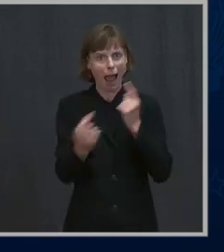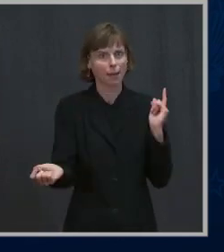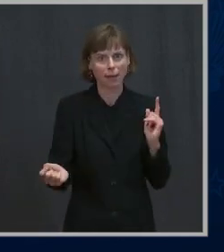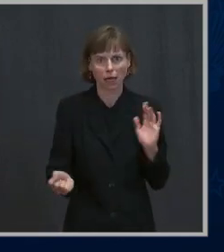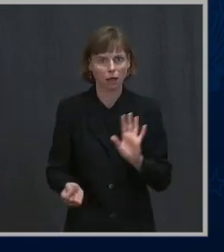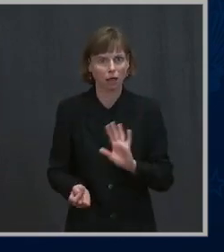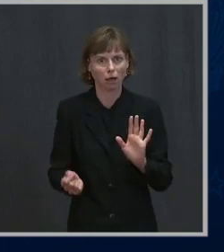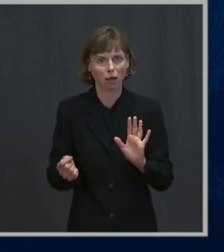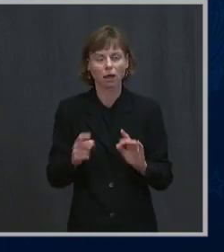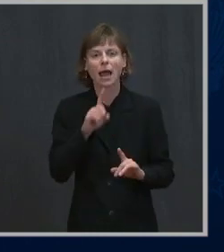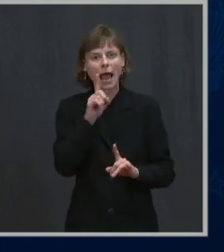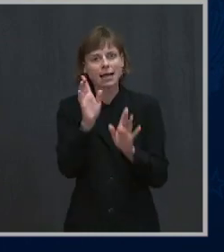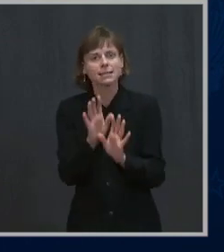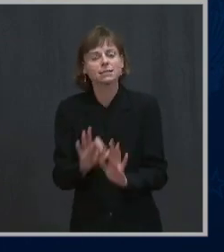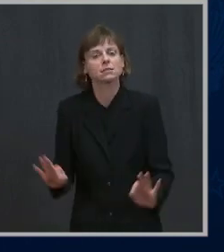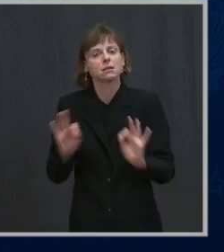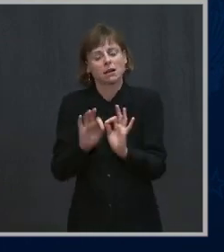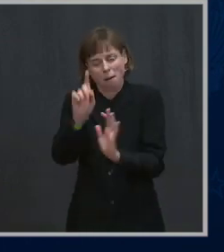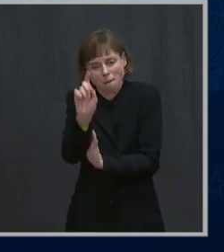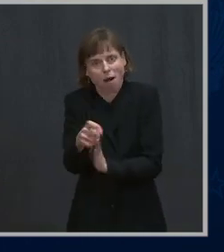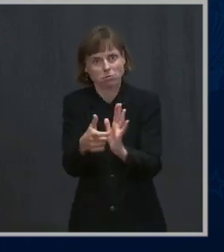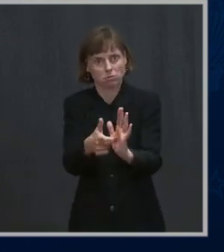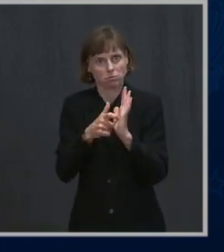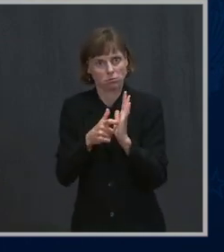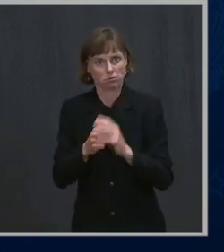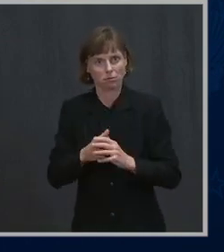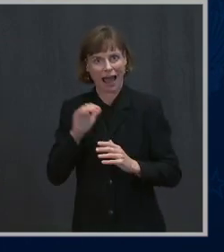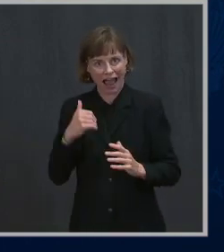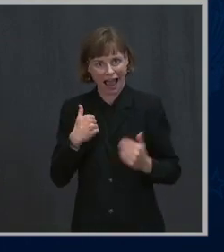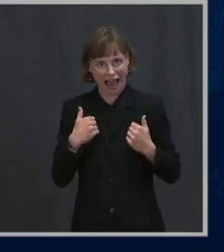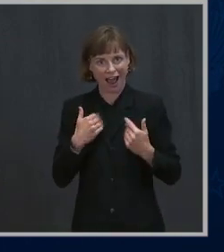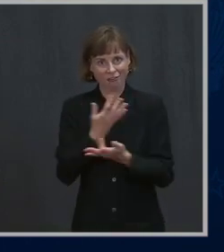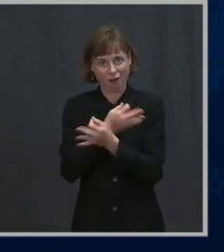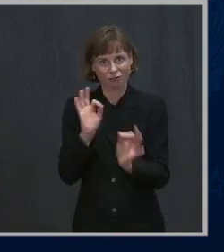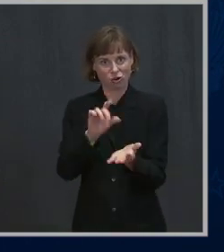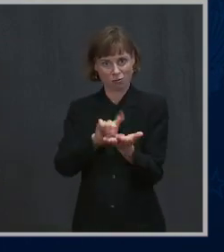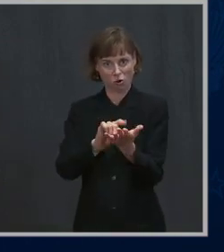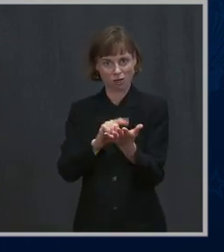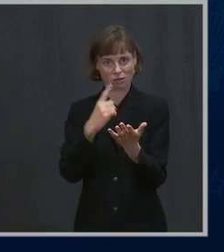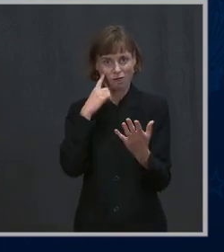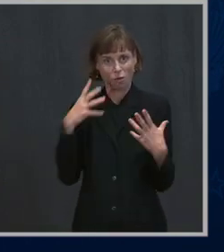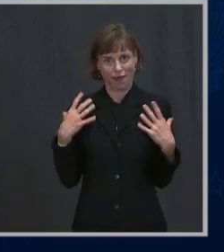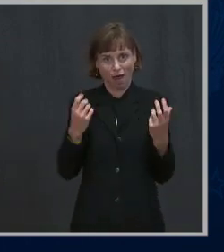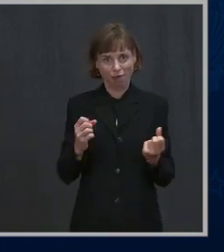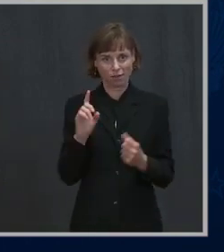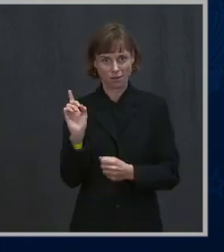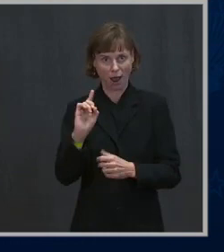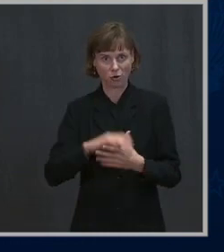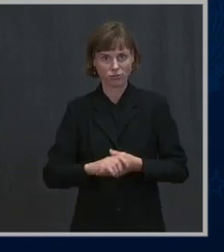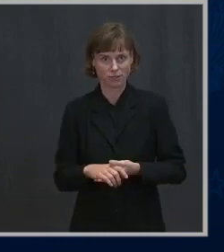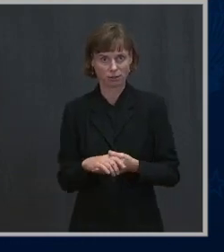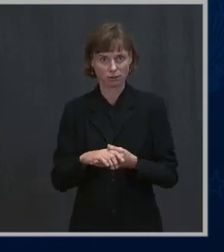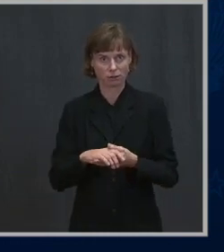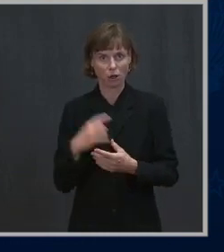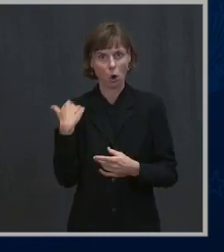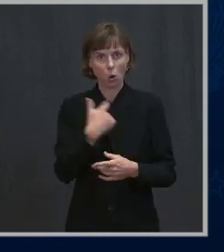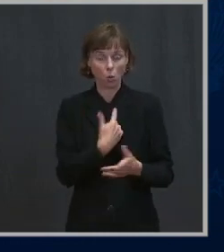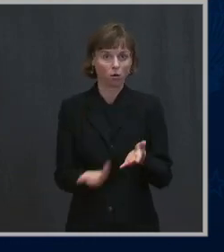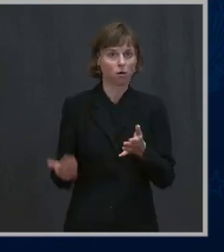essential a free press is essential to the health of a democracy we've restored our commitment to